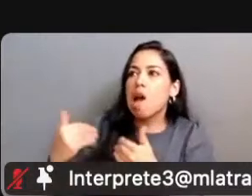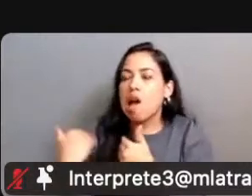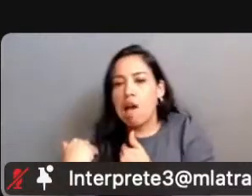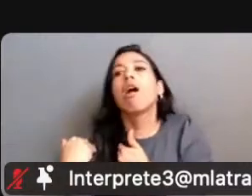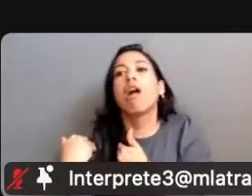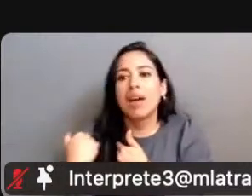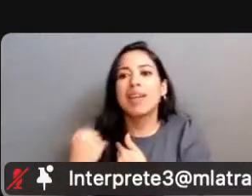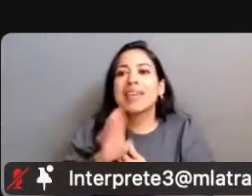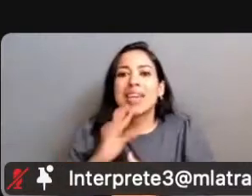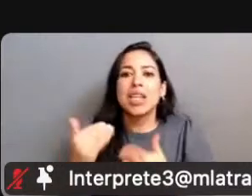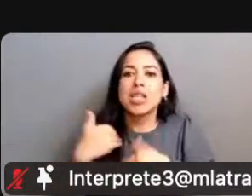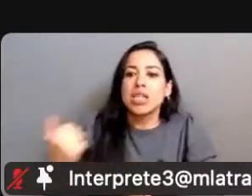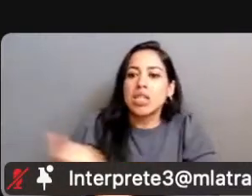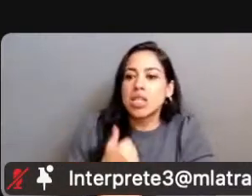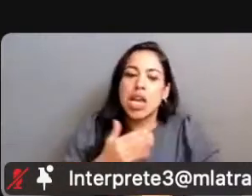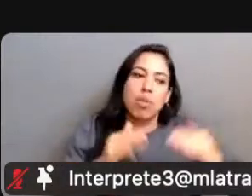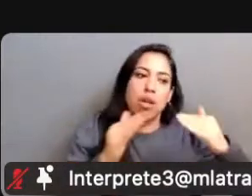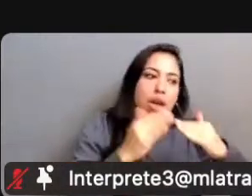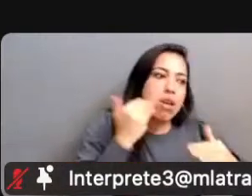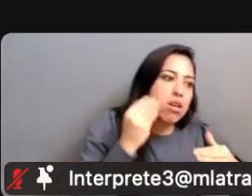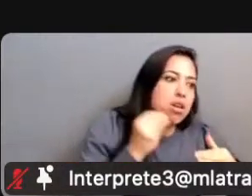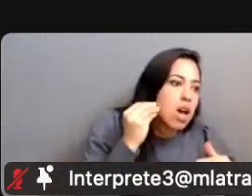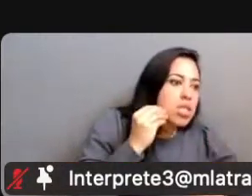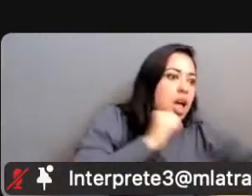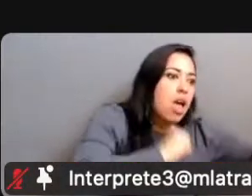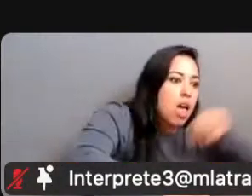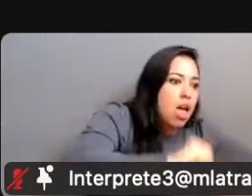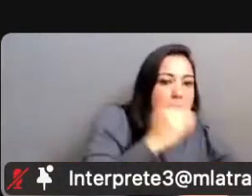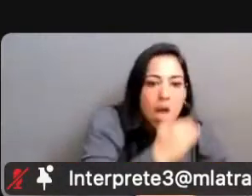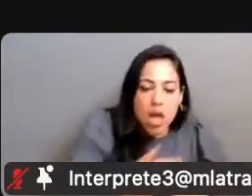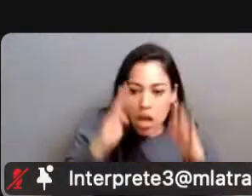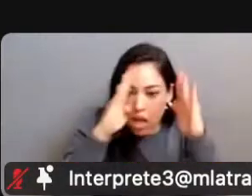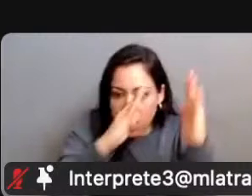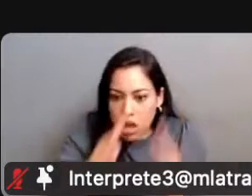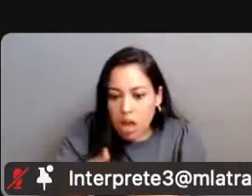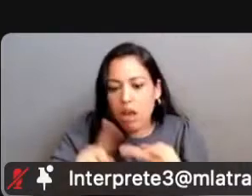as responsible and in charge of the home